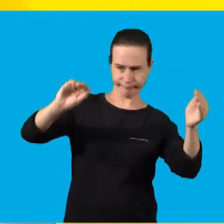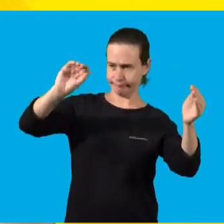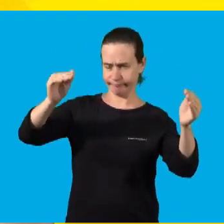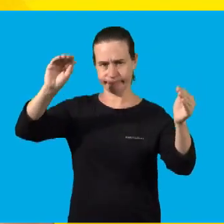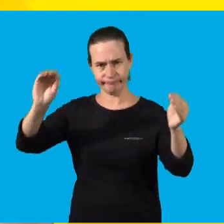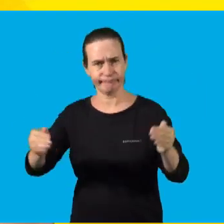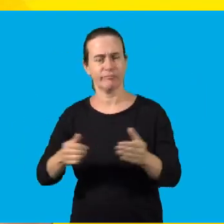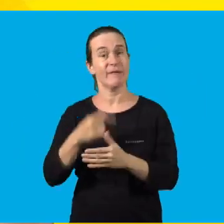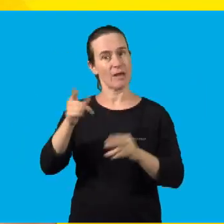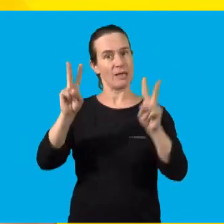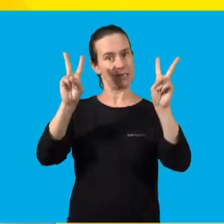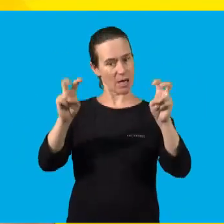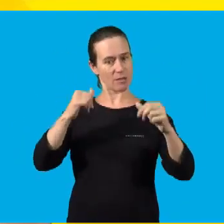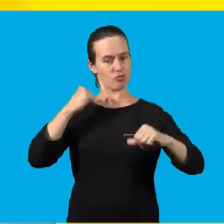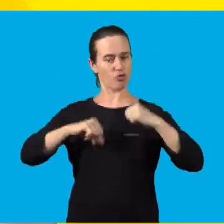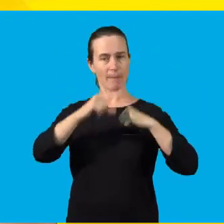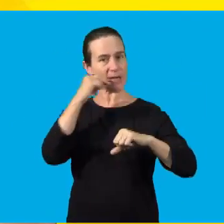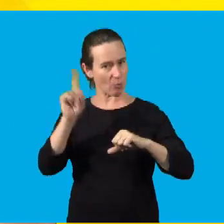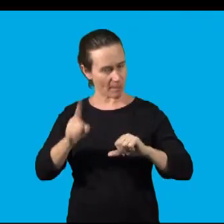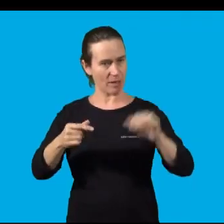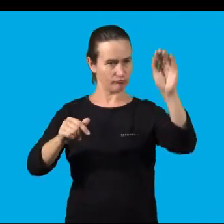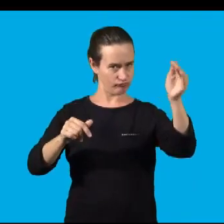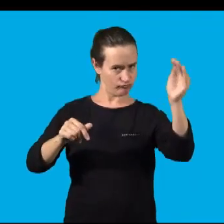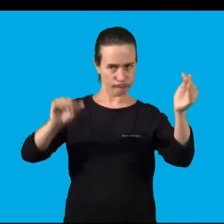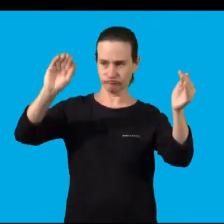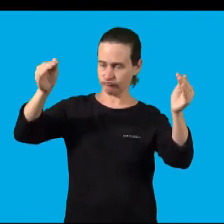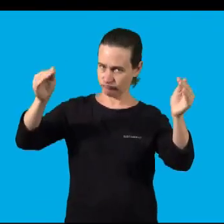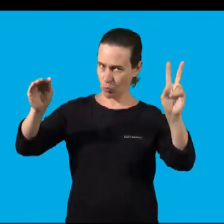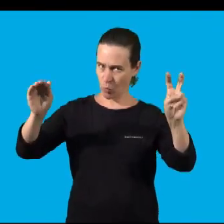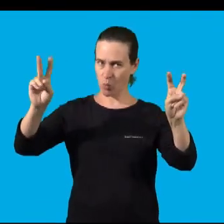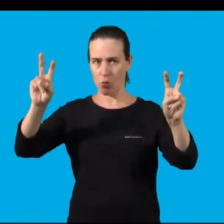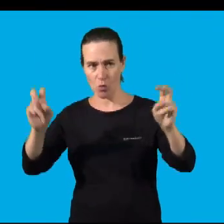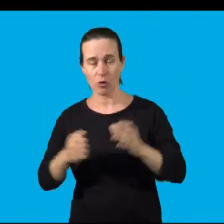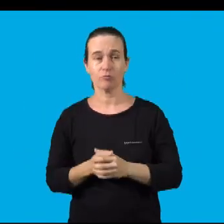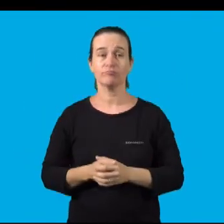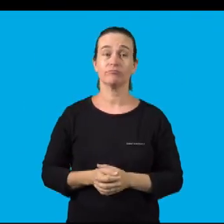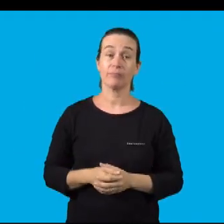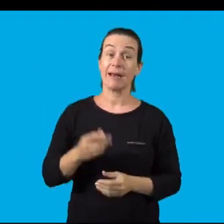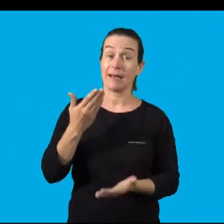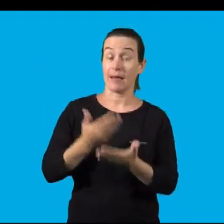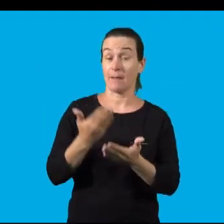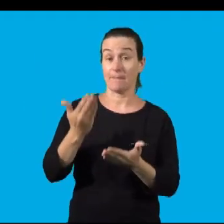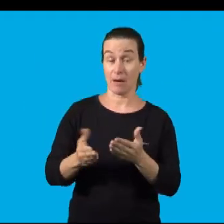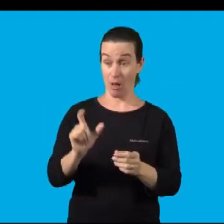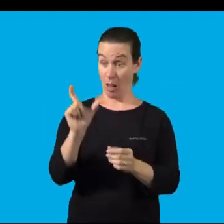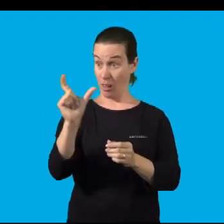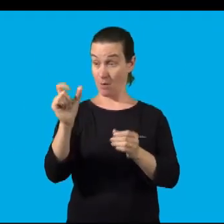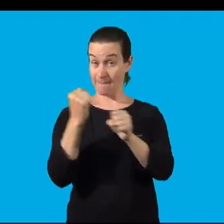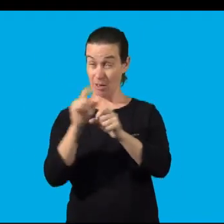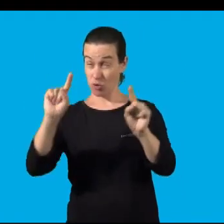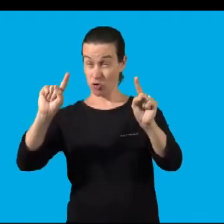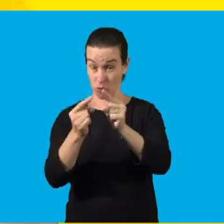when referring to the title of the drama. And also remember that the apostrophe has two functions, either